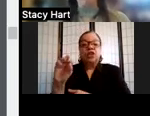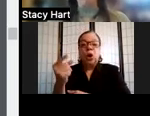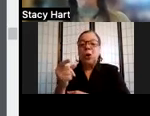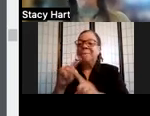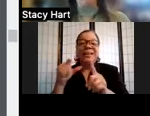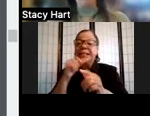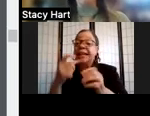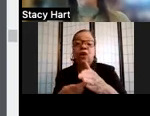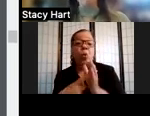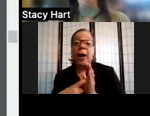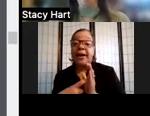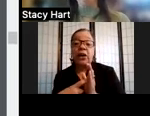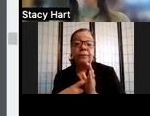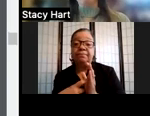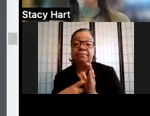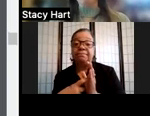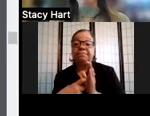required. Next slide.